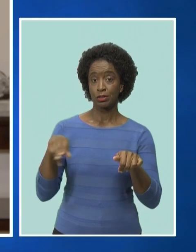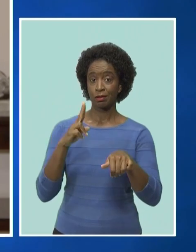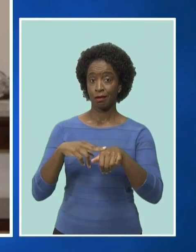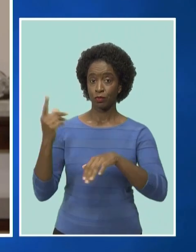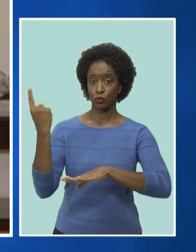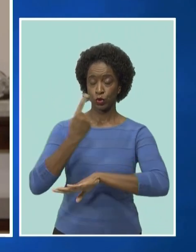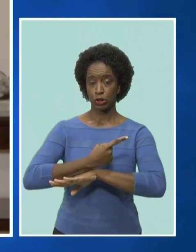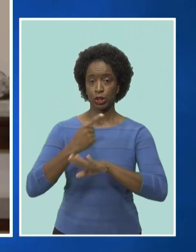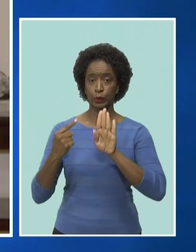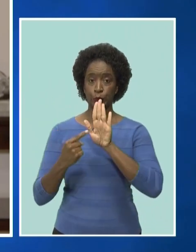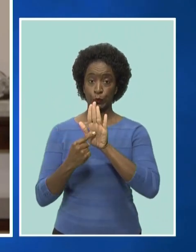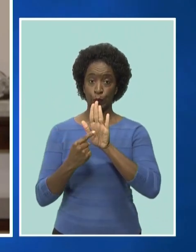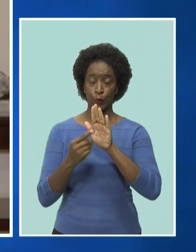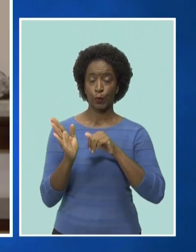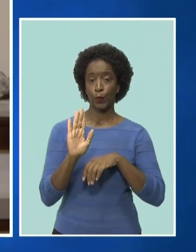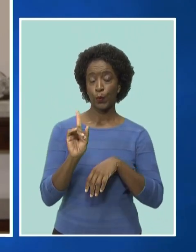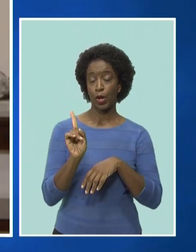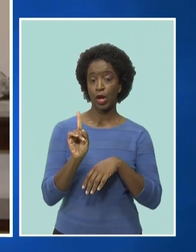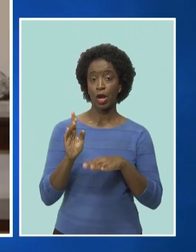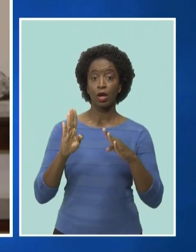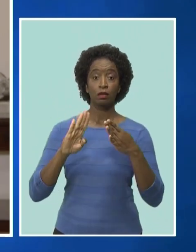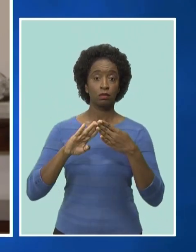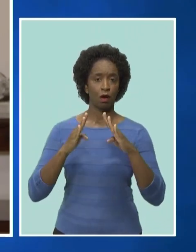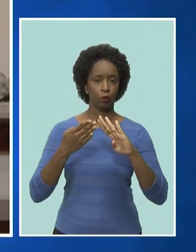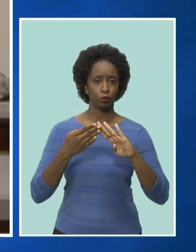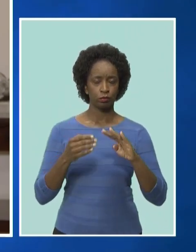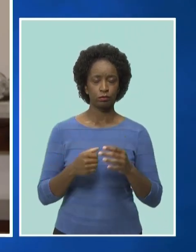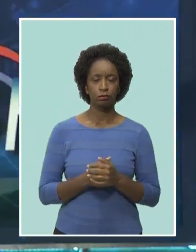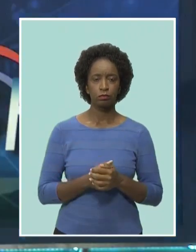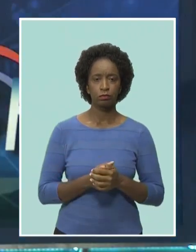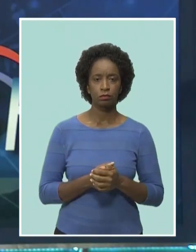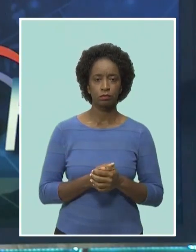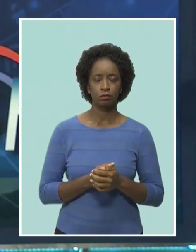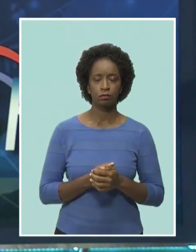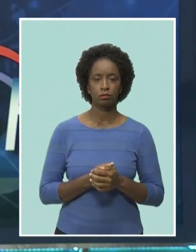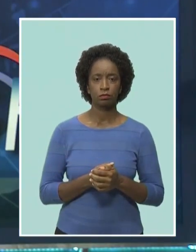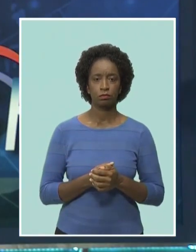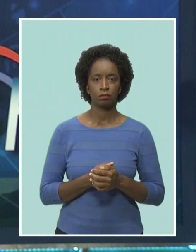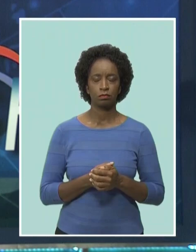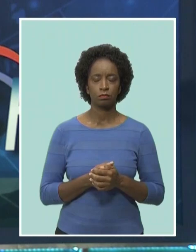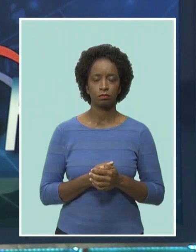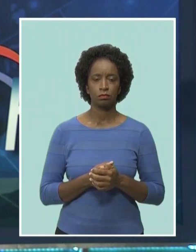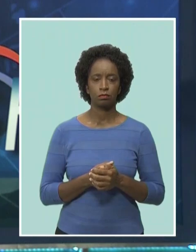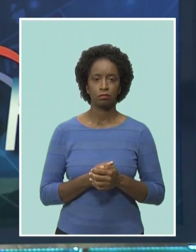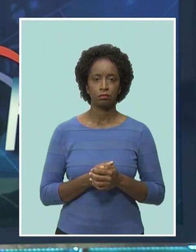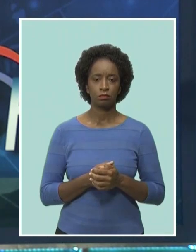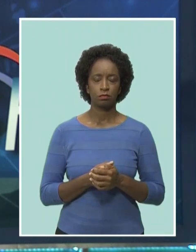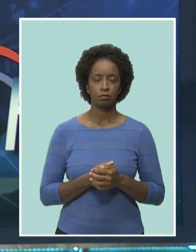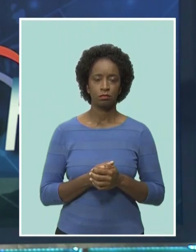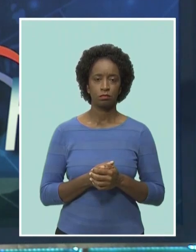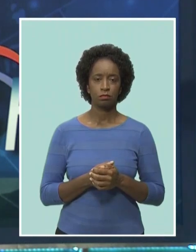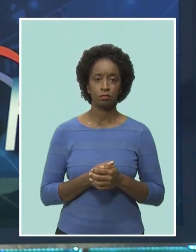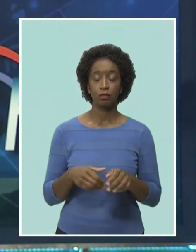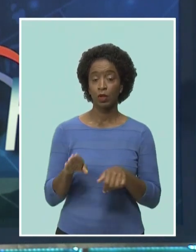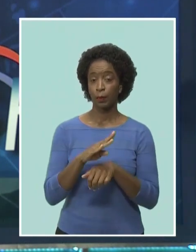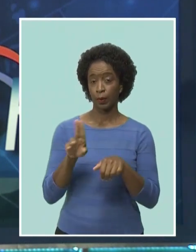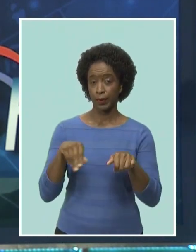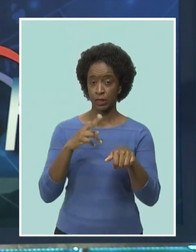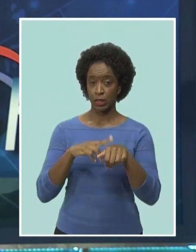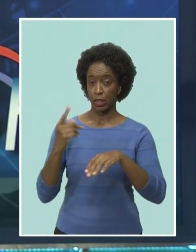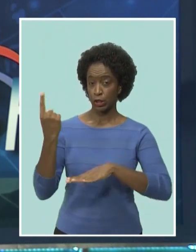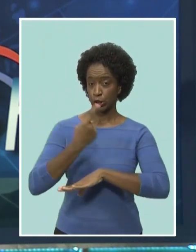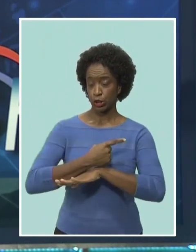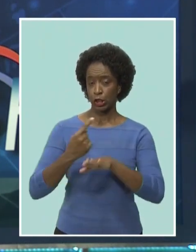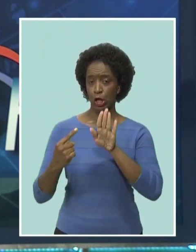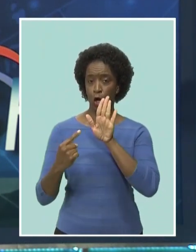finale to the day and month of celebration. And as far as the Barbados National Day concert is